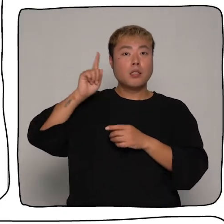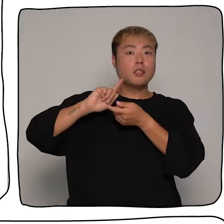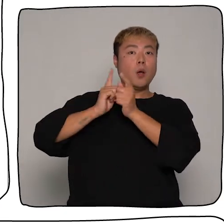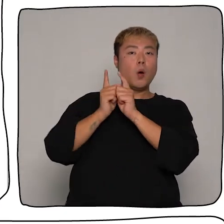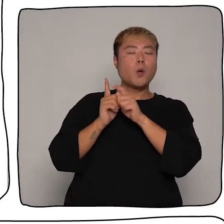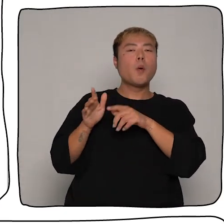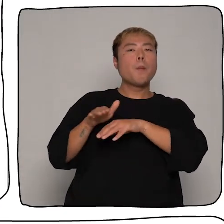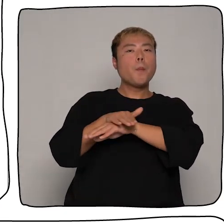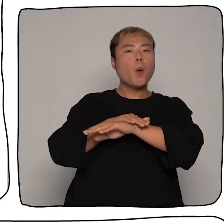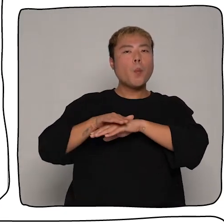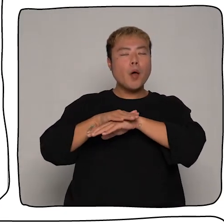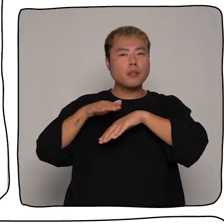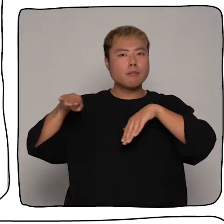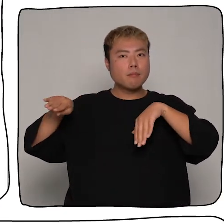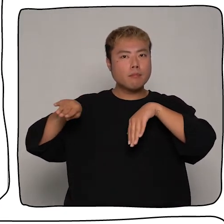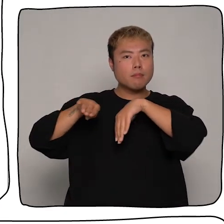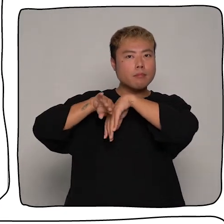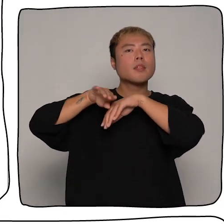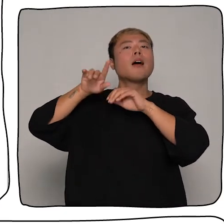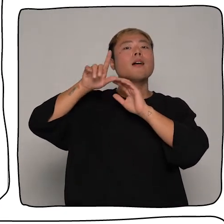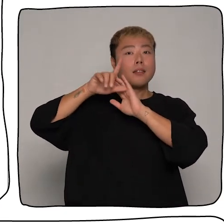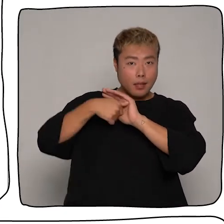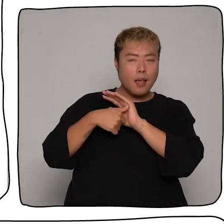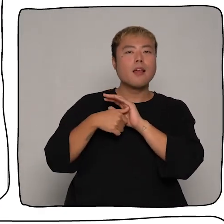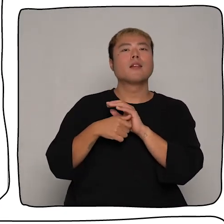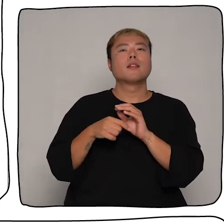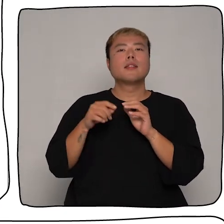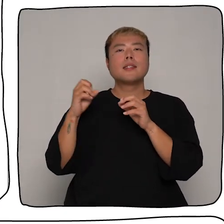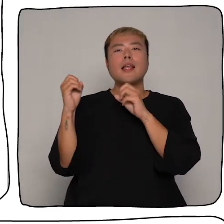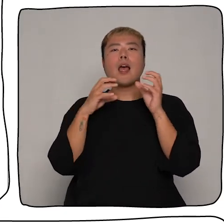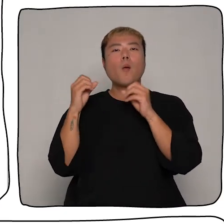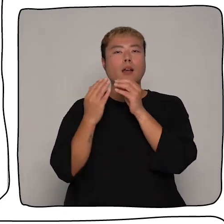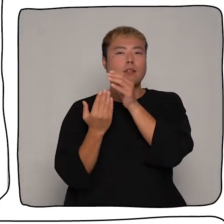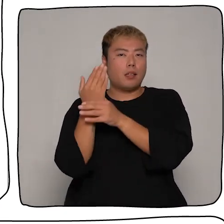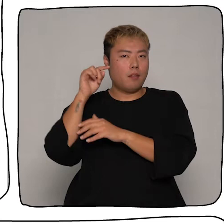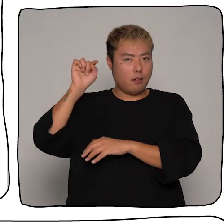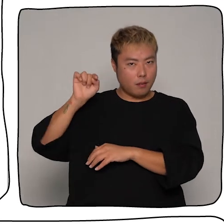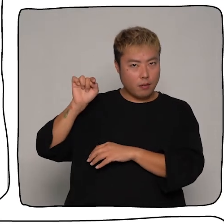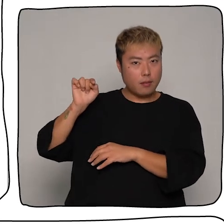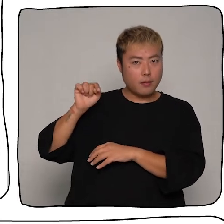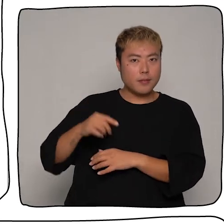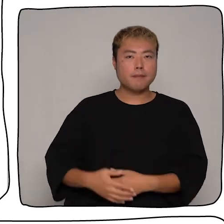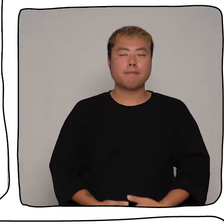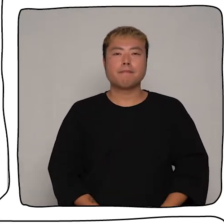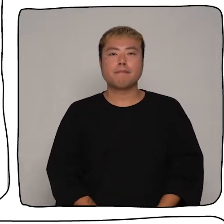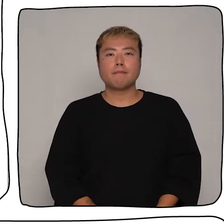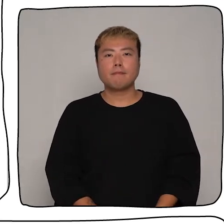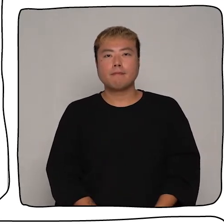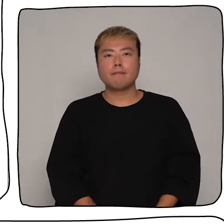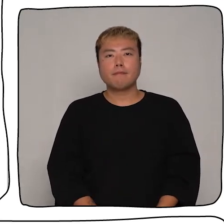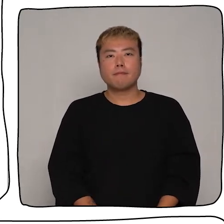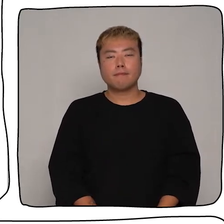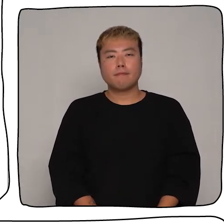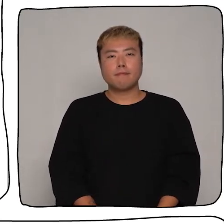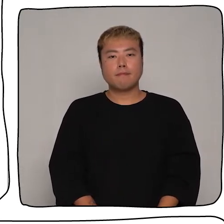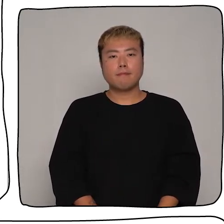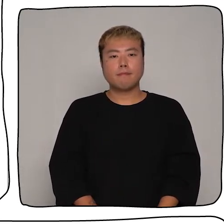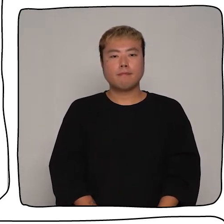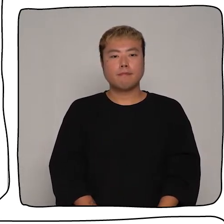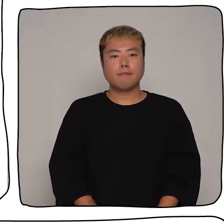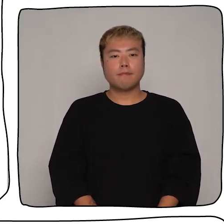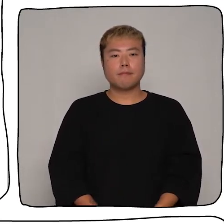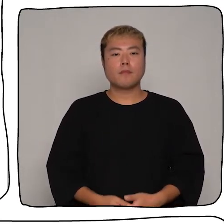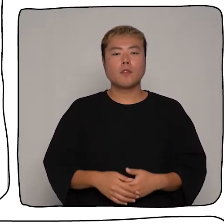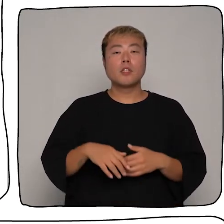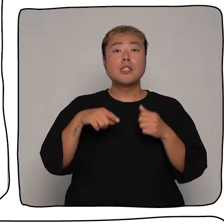message is generated on contact surface of two peoples. So